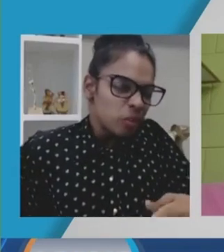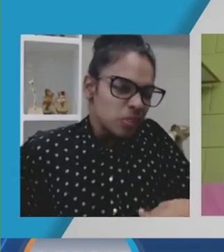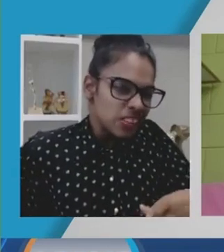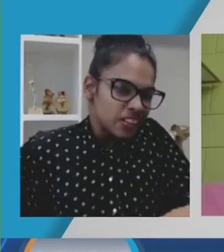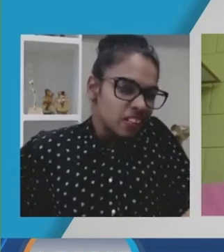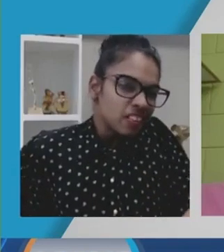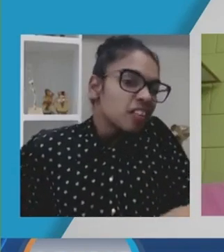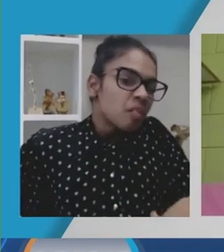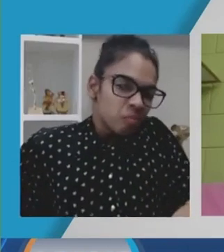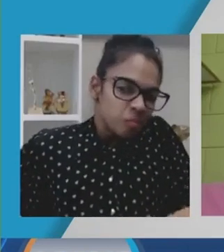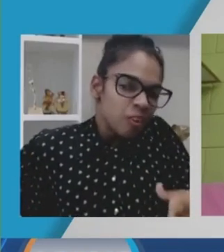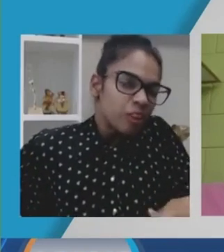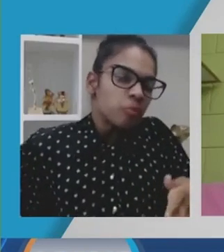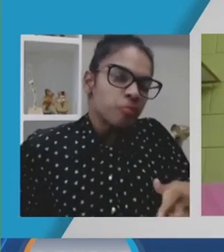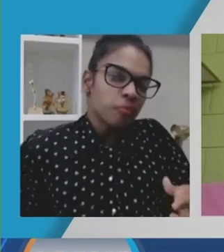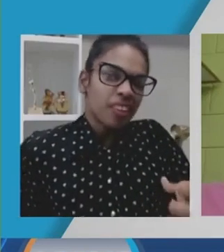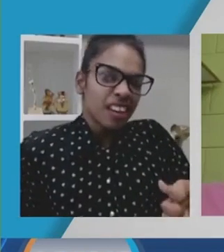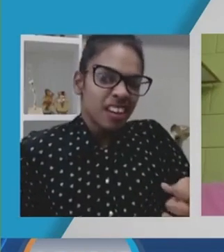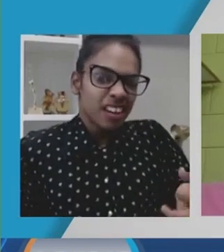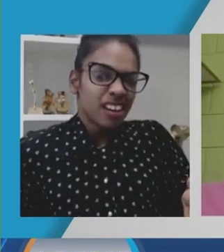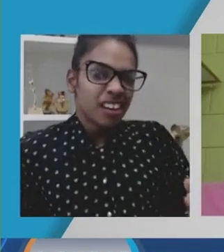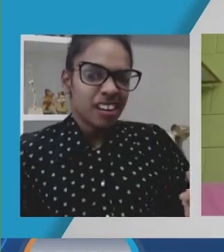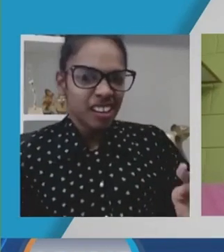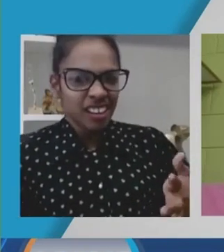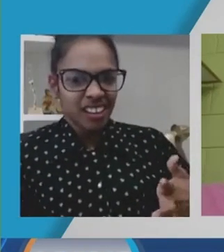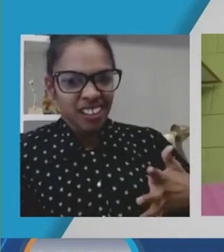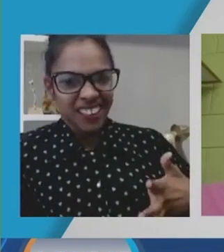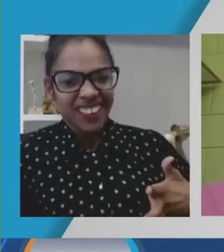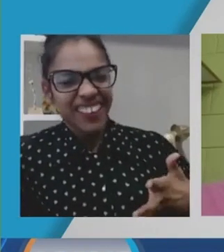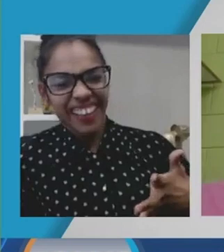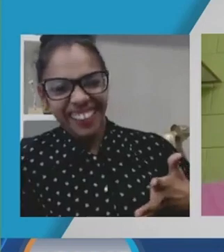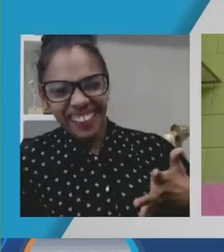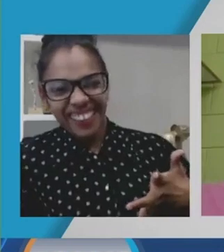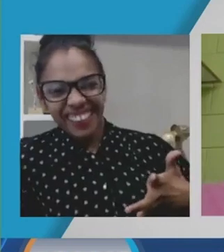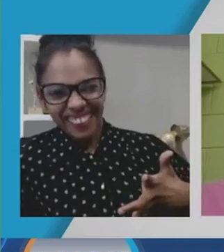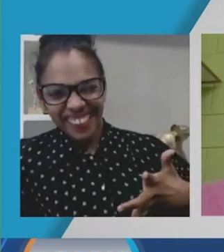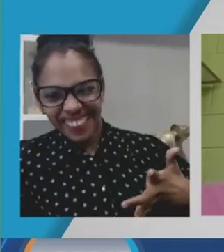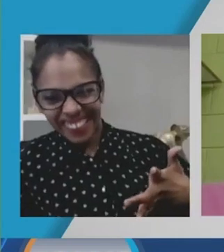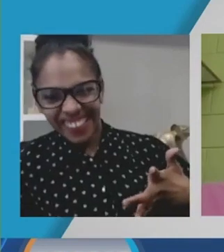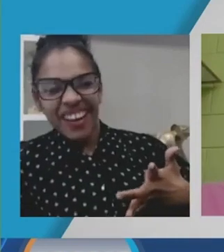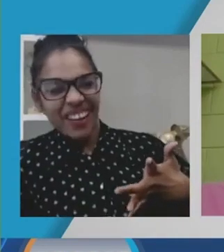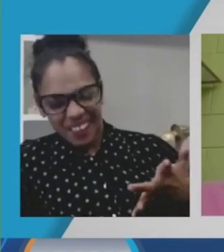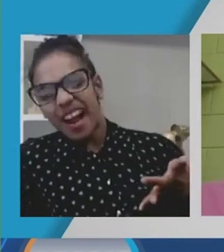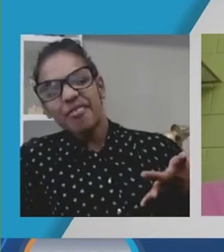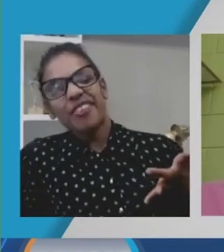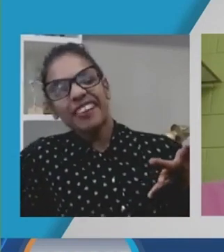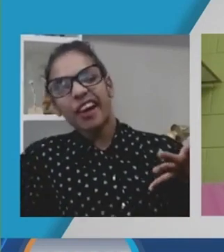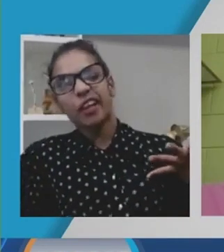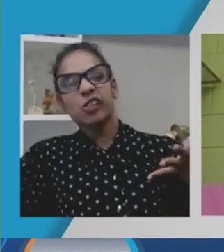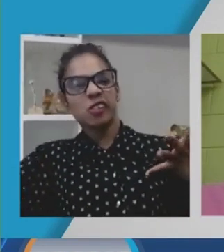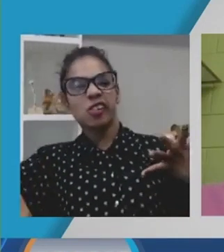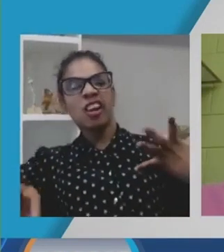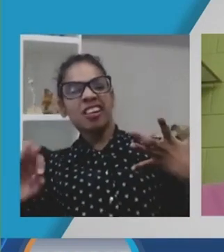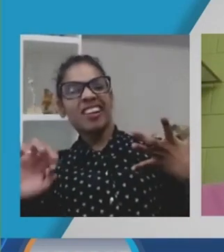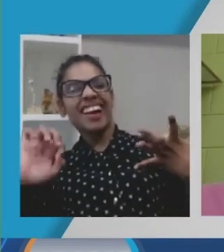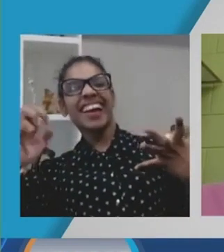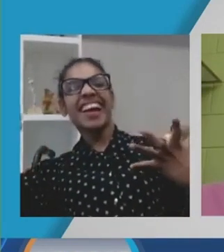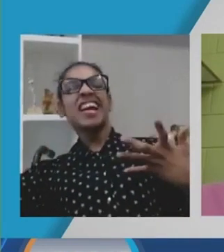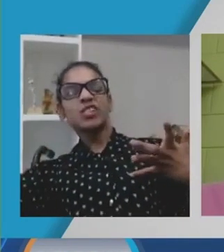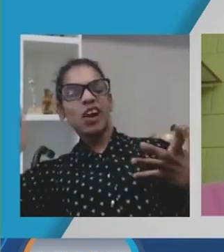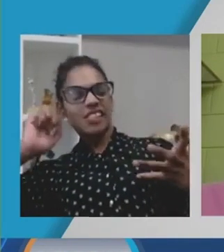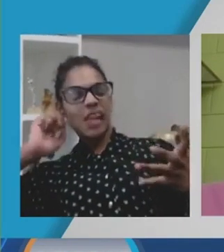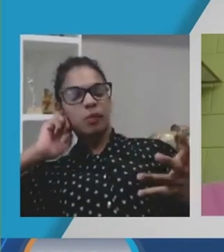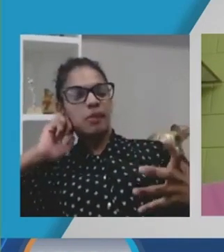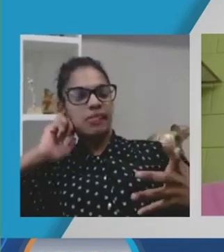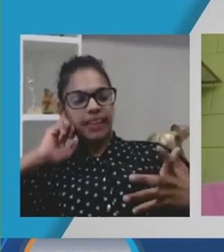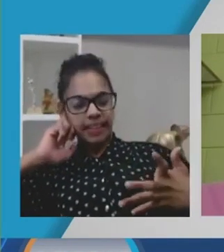Good morning, Shamla. Good morning, Shamla. How are you? And good morning to Trinidad and Tobago. I'm fine. Good morning.